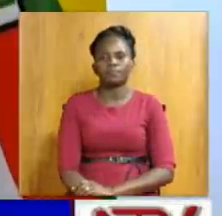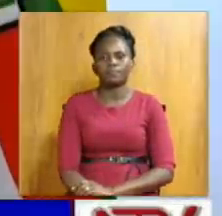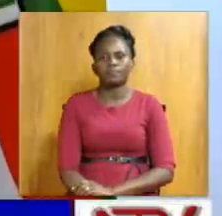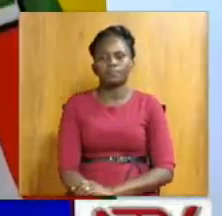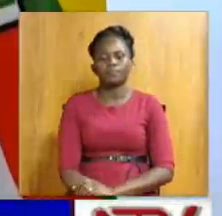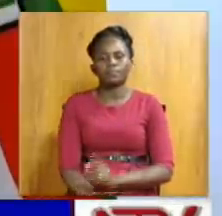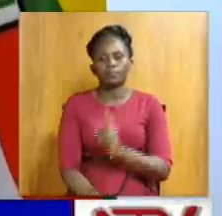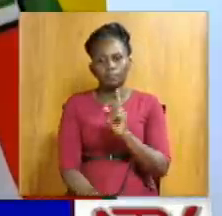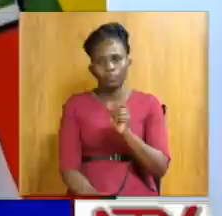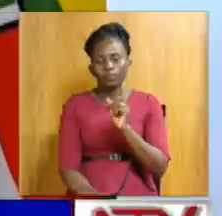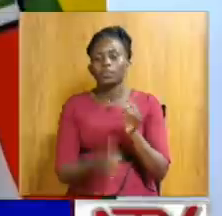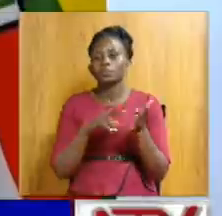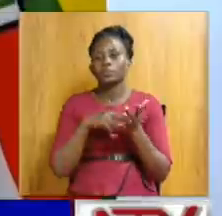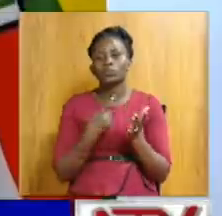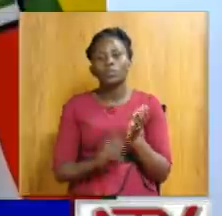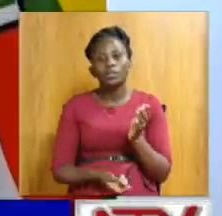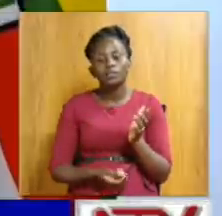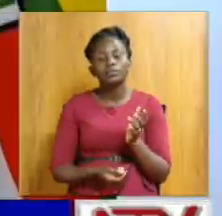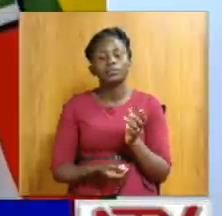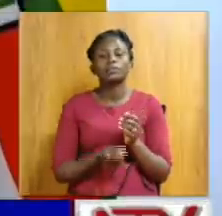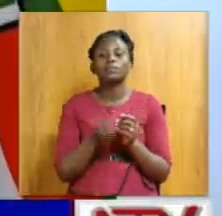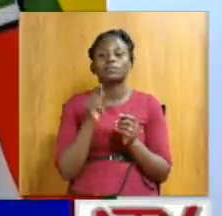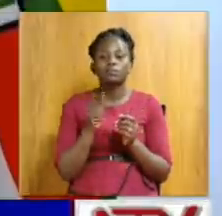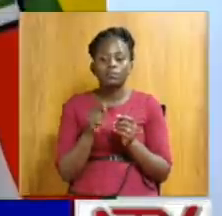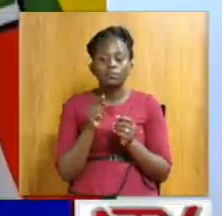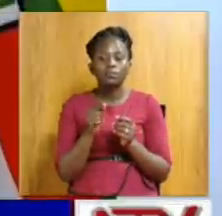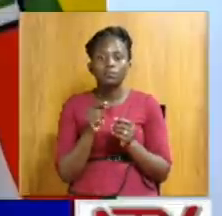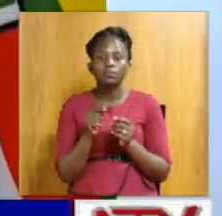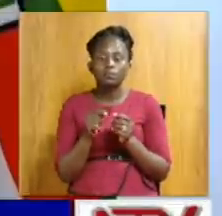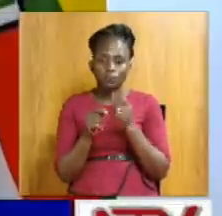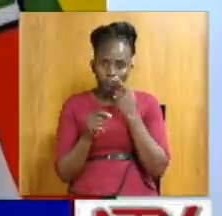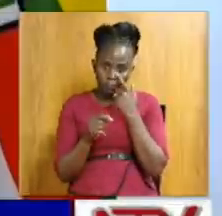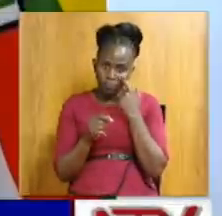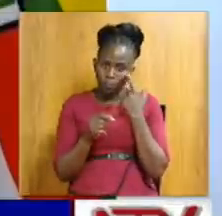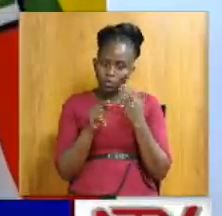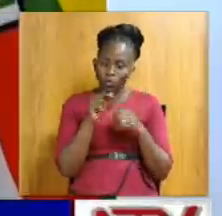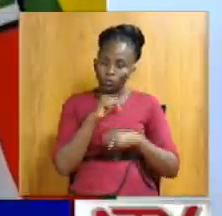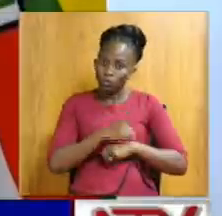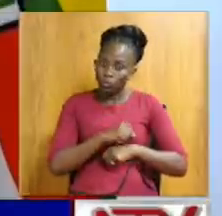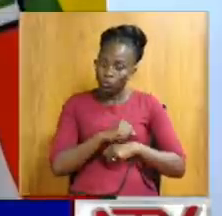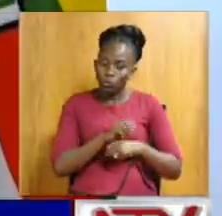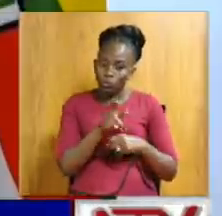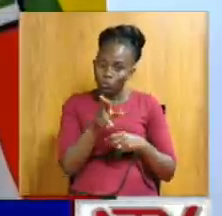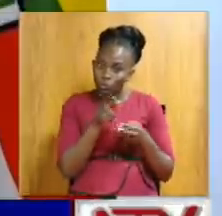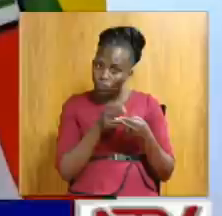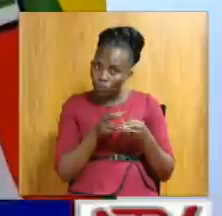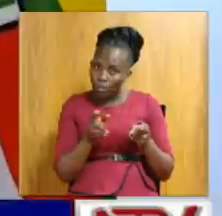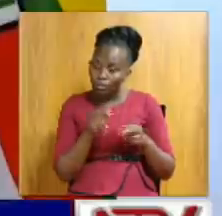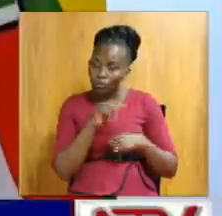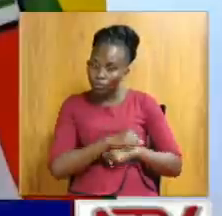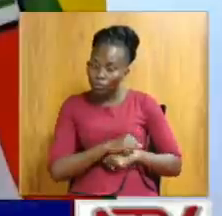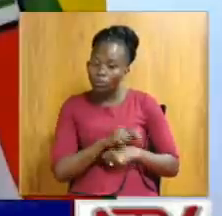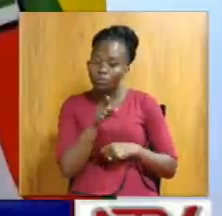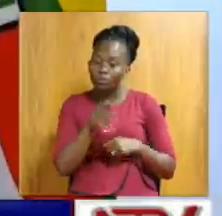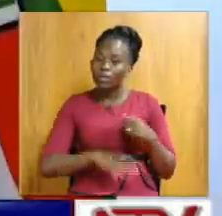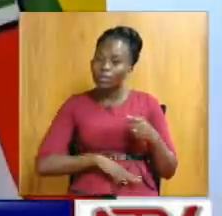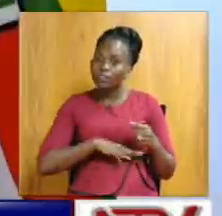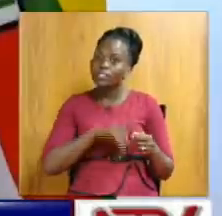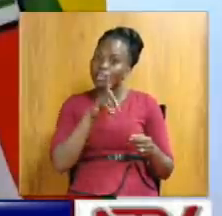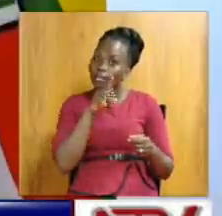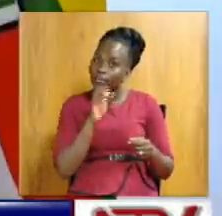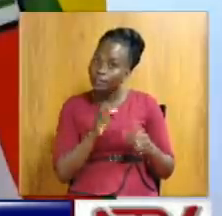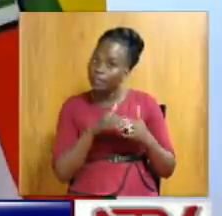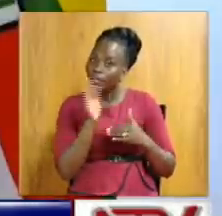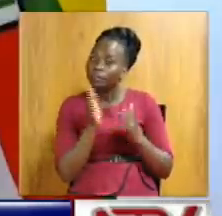So these days, which are starting, please, all of you children who want to go back to school, who are 18 and above, go and